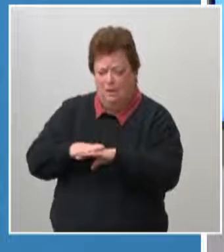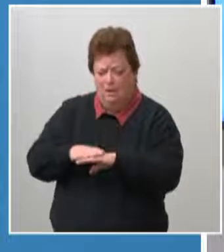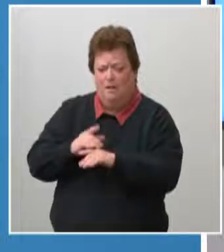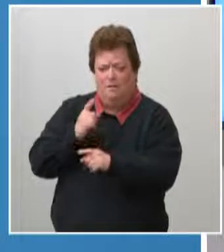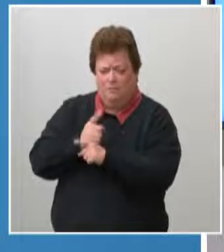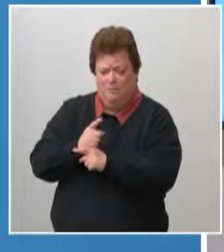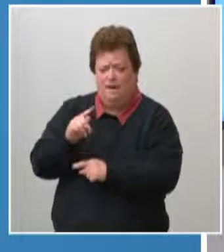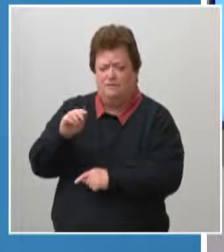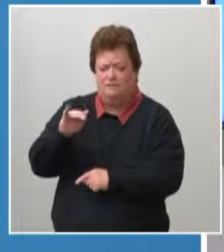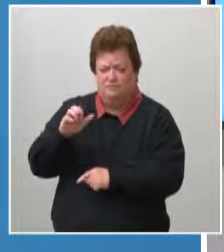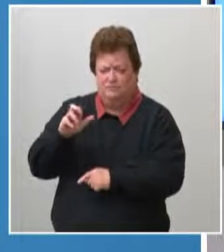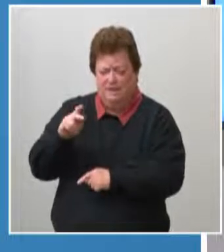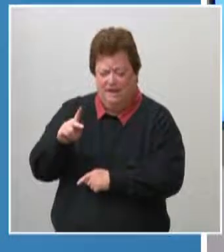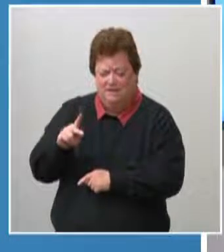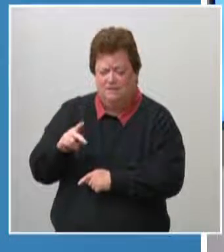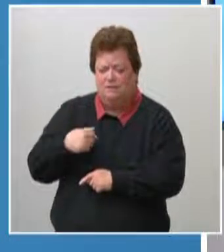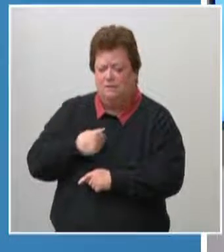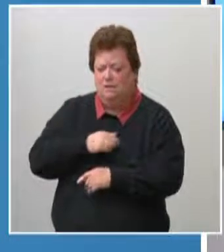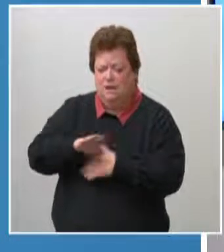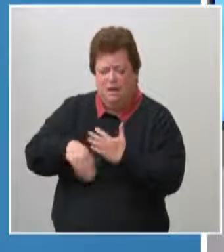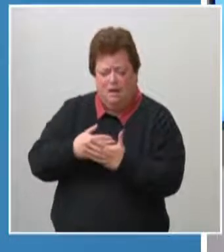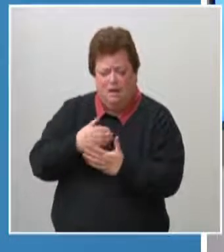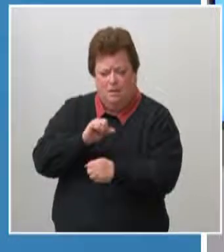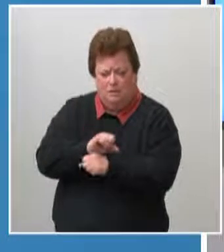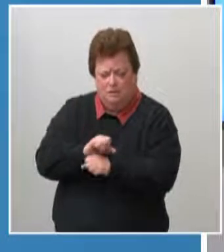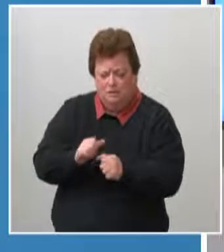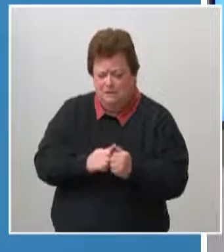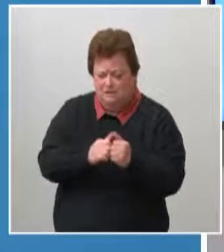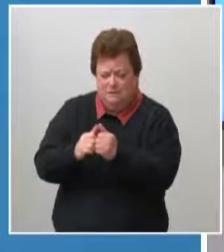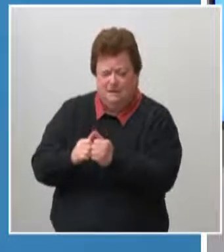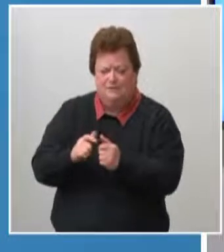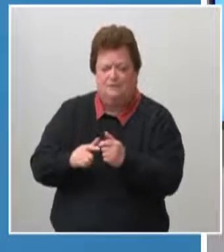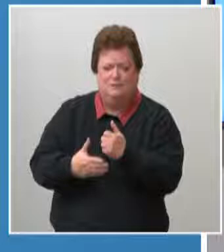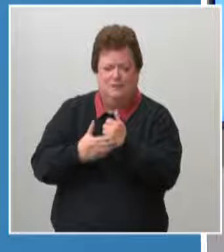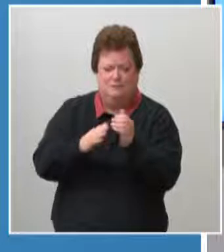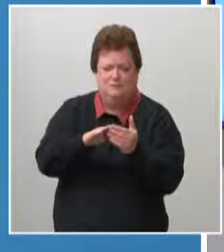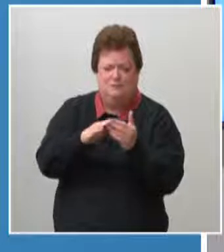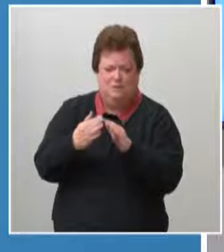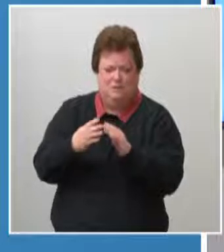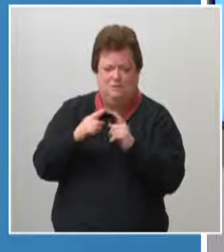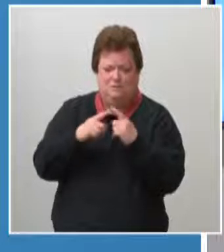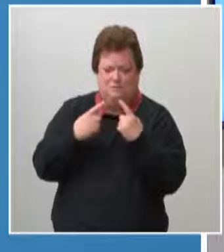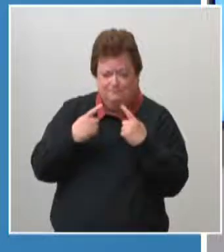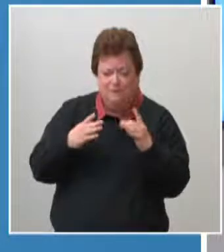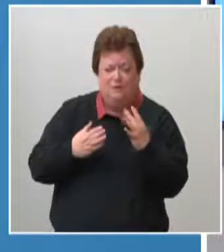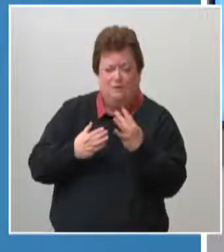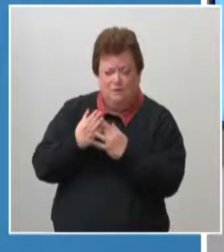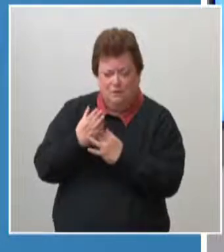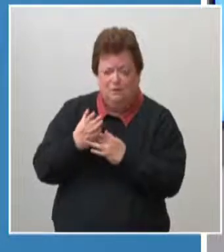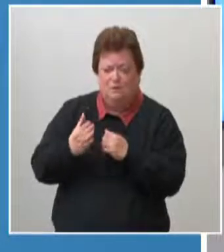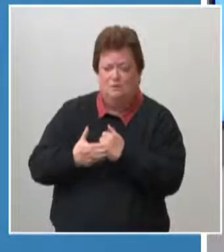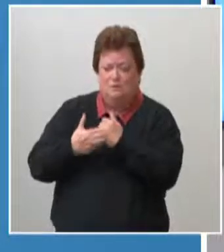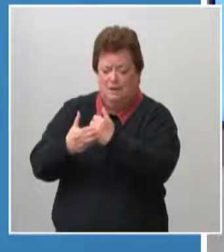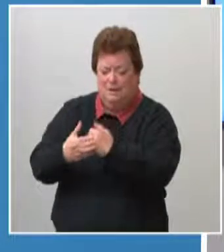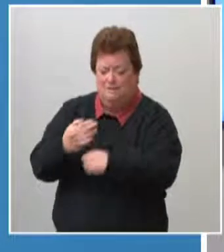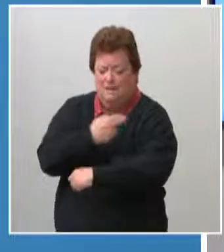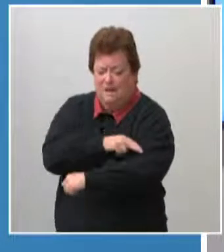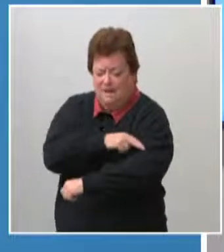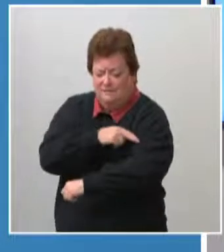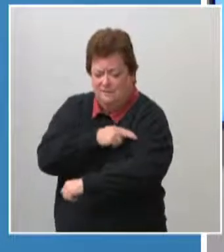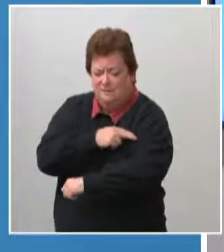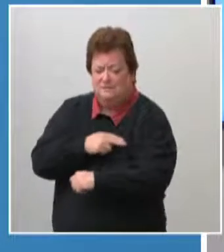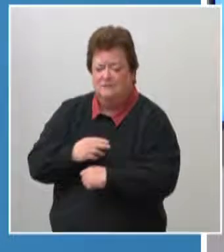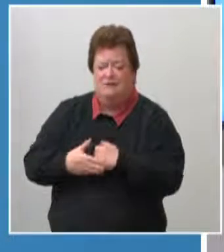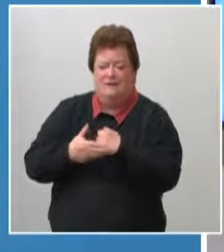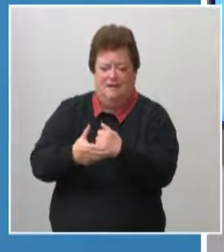track. It's been a collective effort to help our community get through this surge, to help our hospitals preserve capacity, to